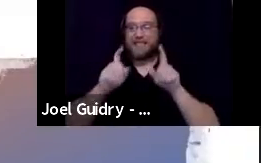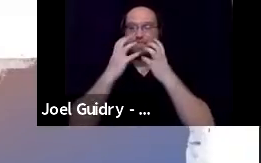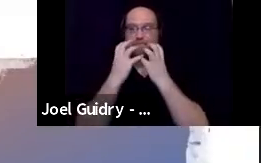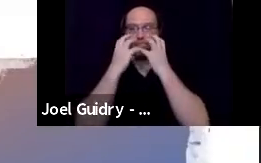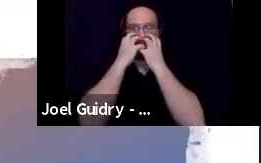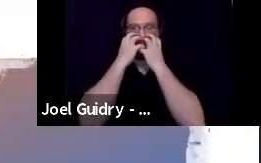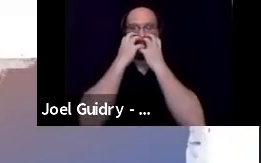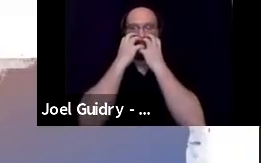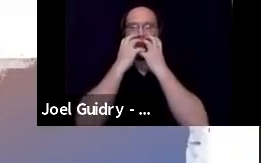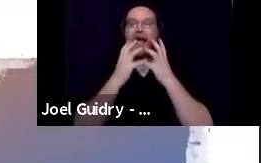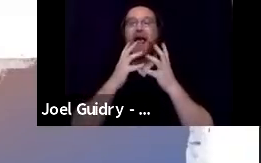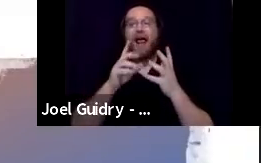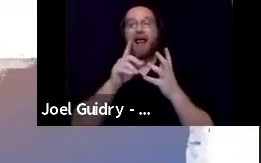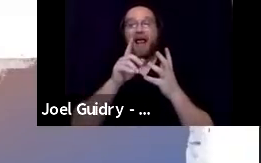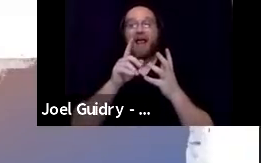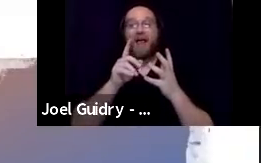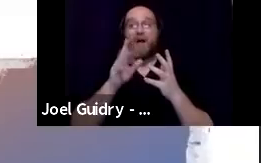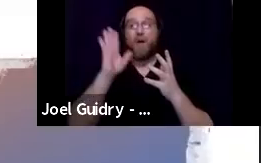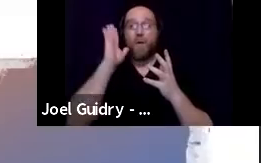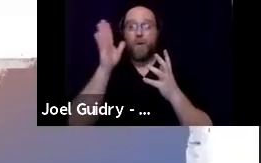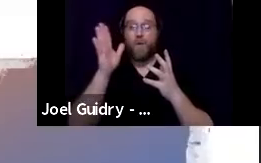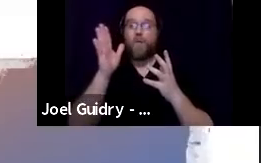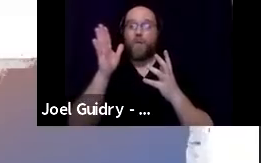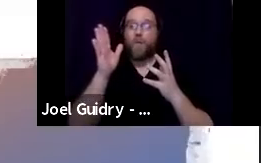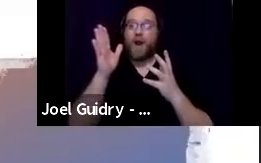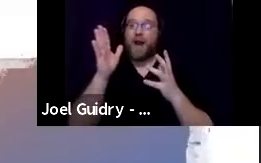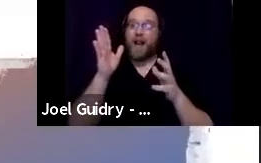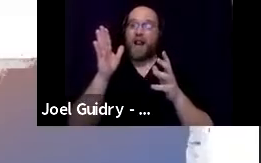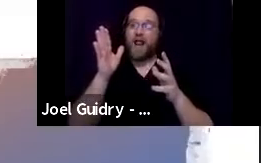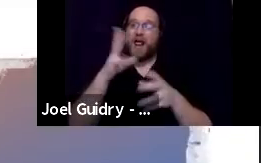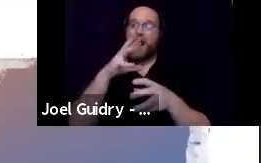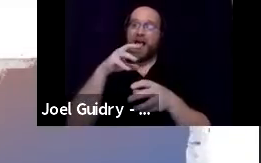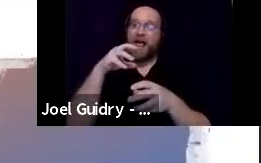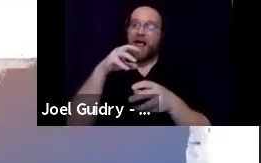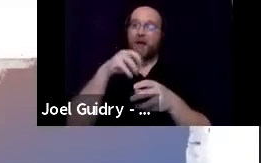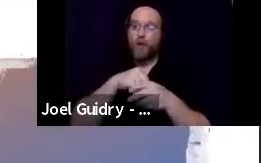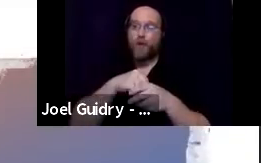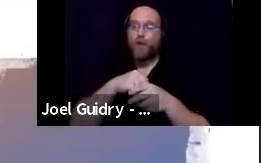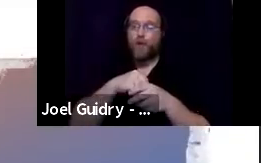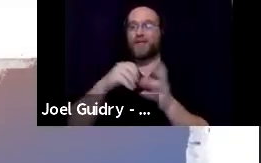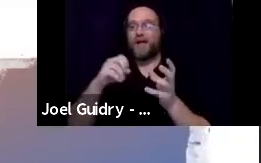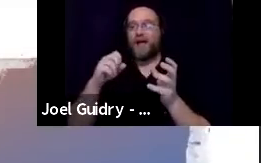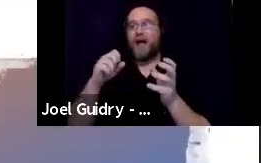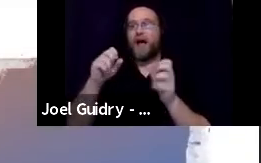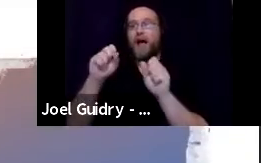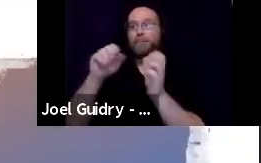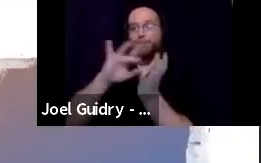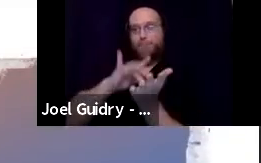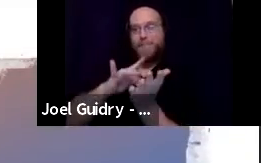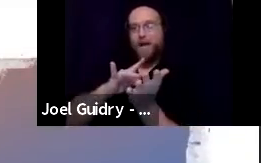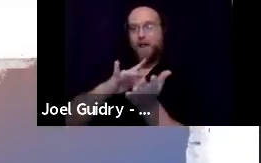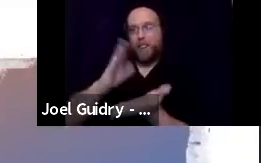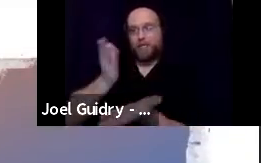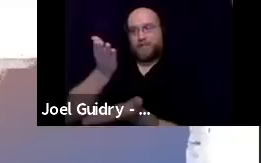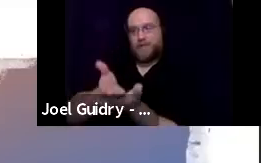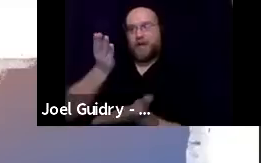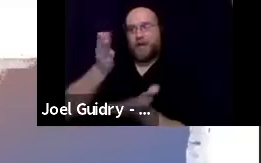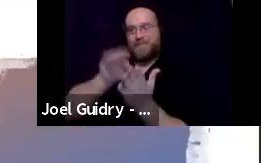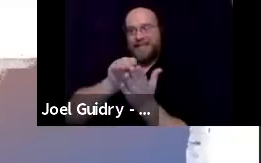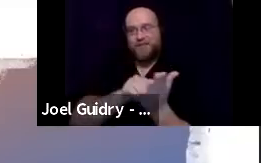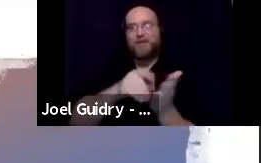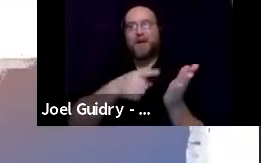a medical assertion that is appropriate to wear the mask and specific training for putting it on and taking it